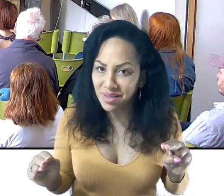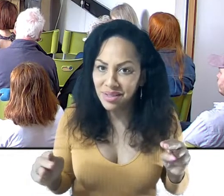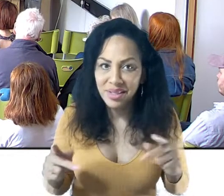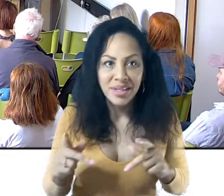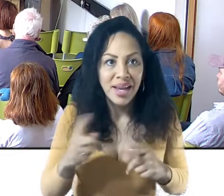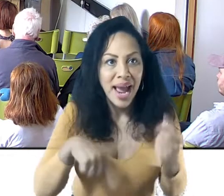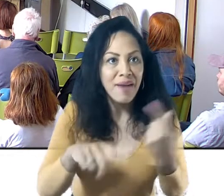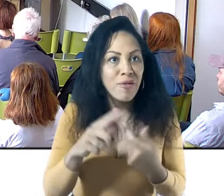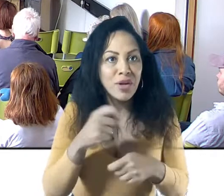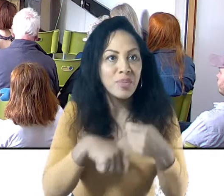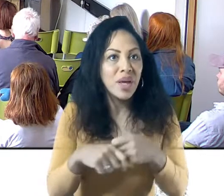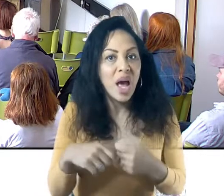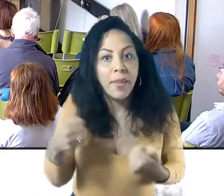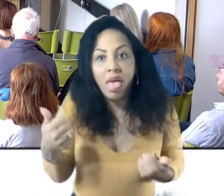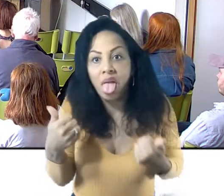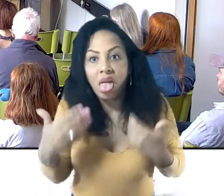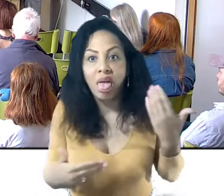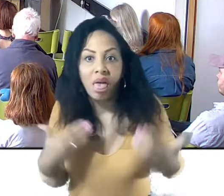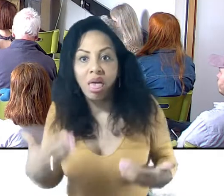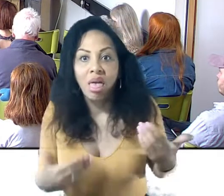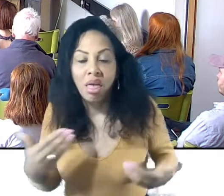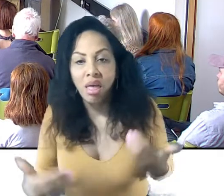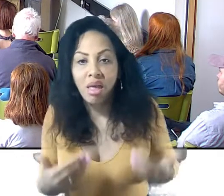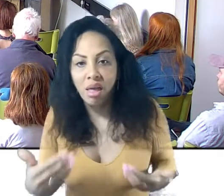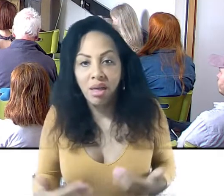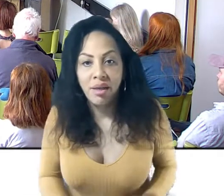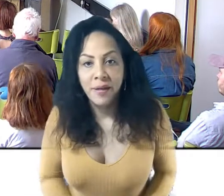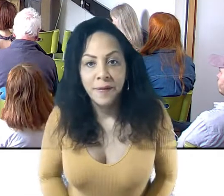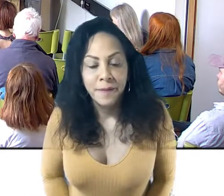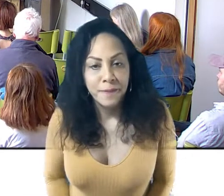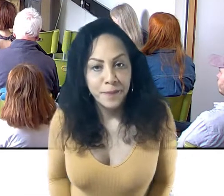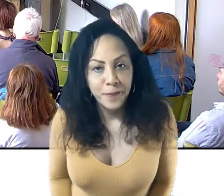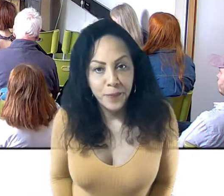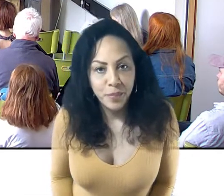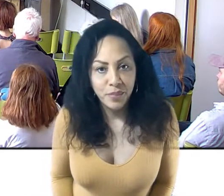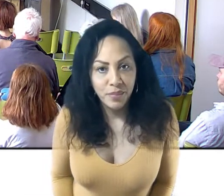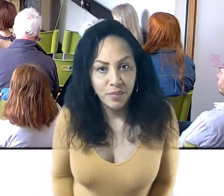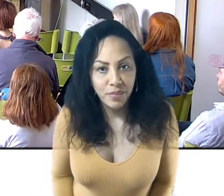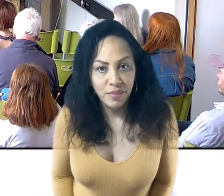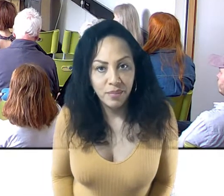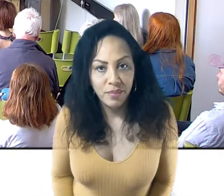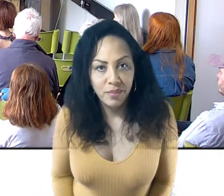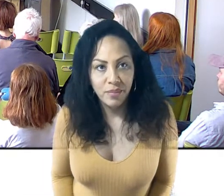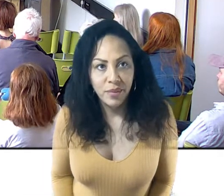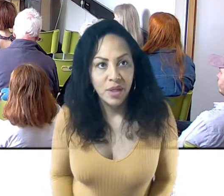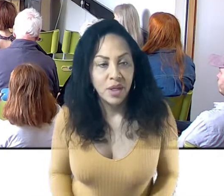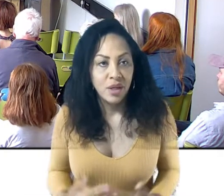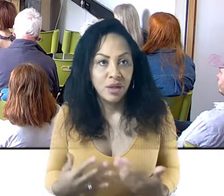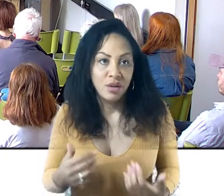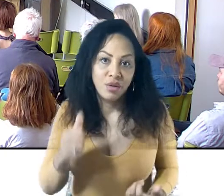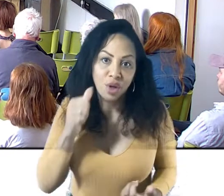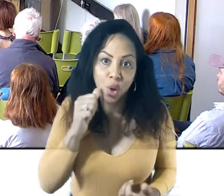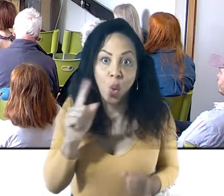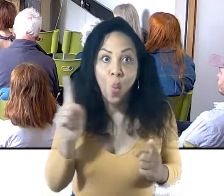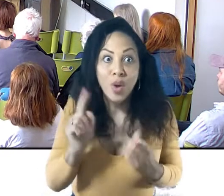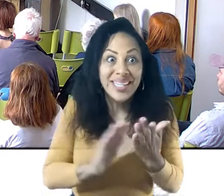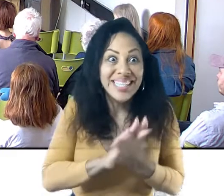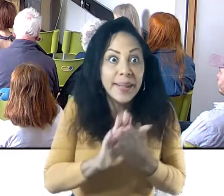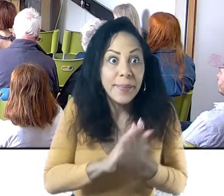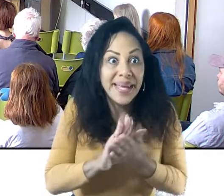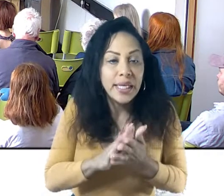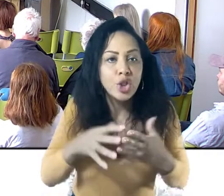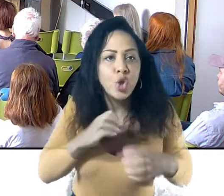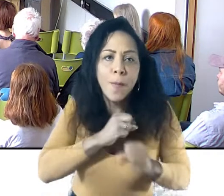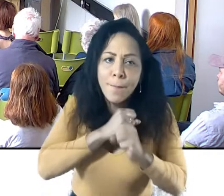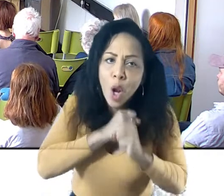there's this kind of sense of, like, what does it mean to belong to a landscape, and how do we rediscover